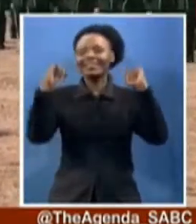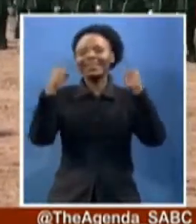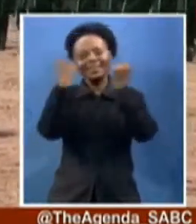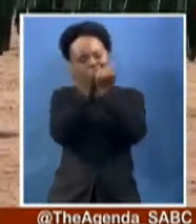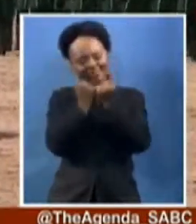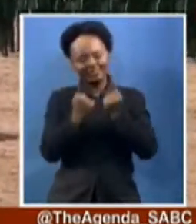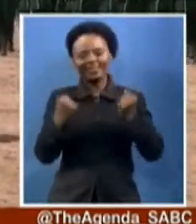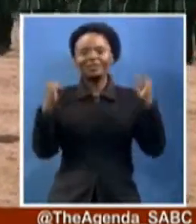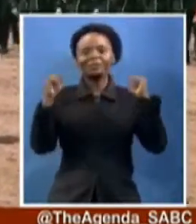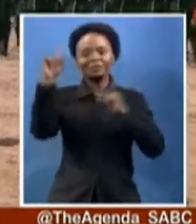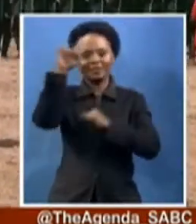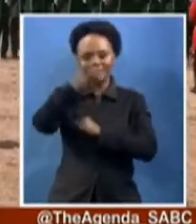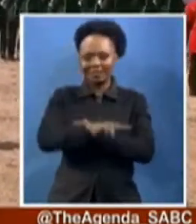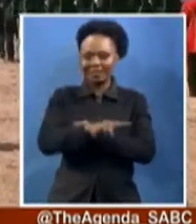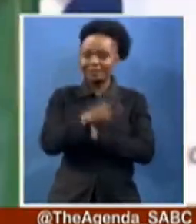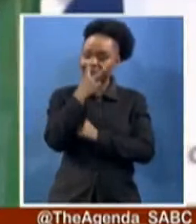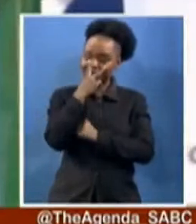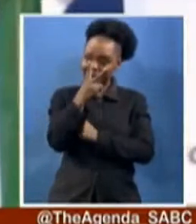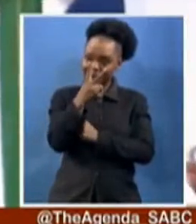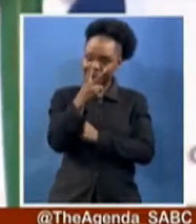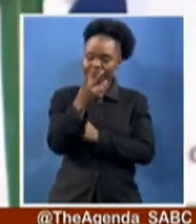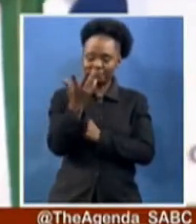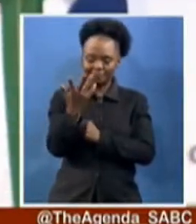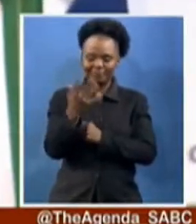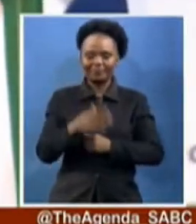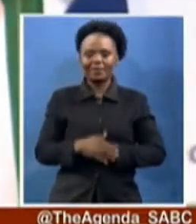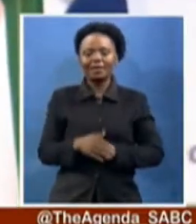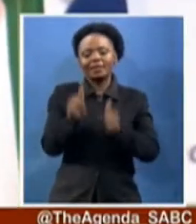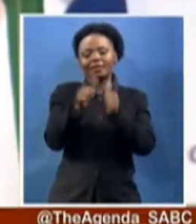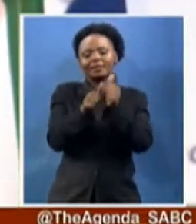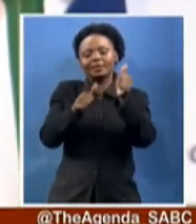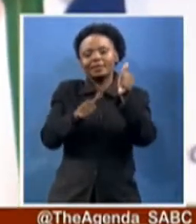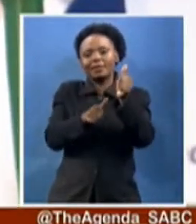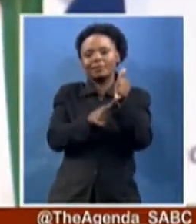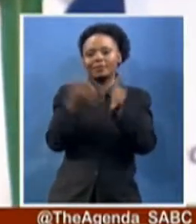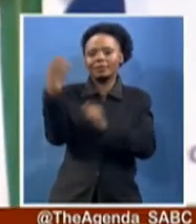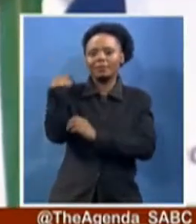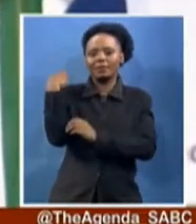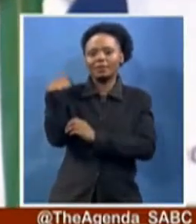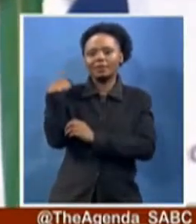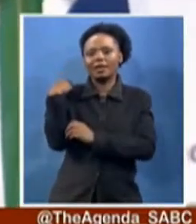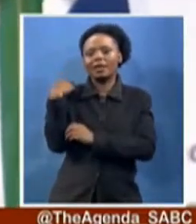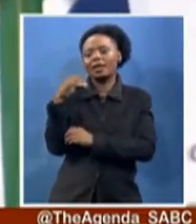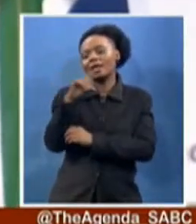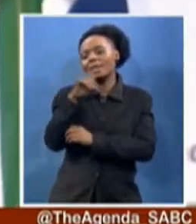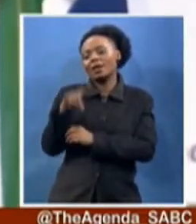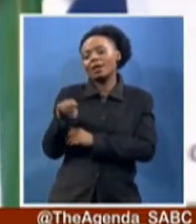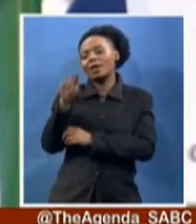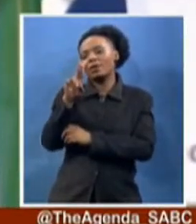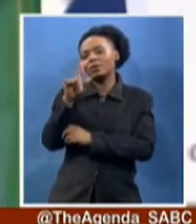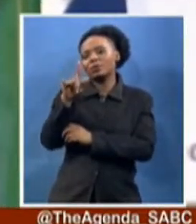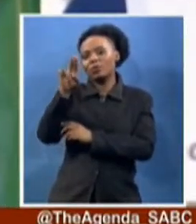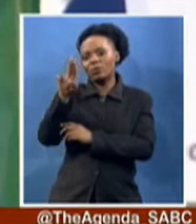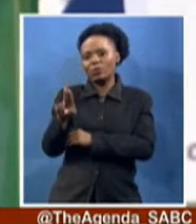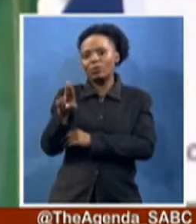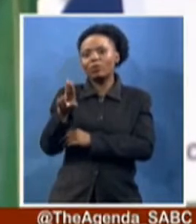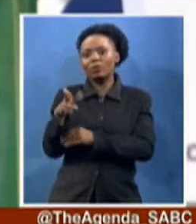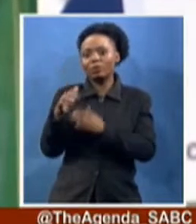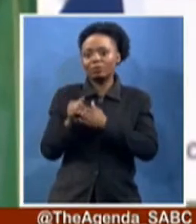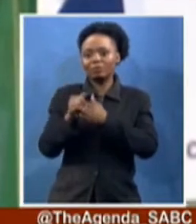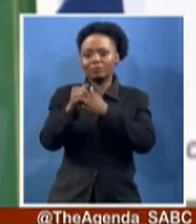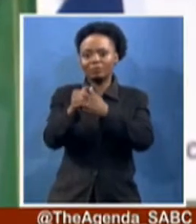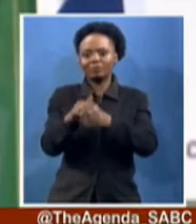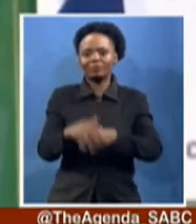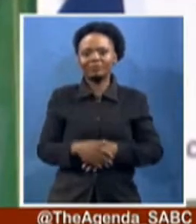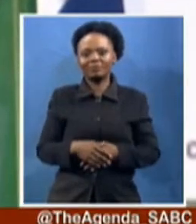Deputy Minister Mahopane Zulu is leading us. Yes, yes, yes.